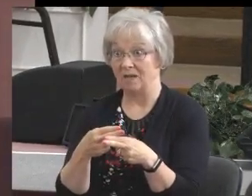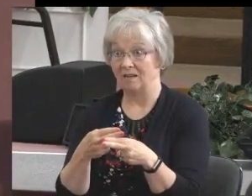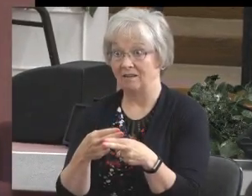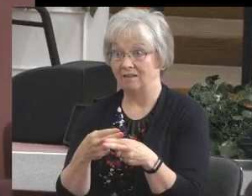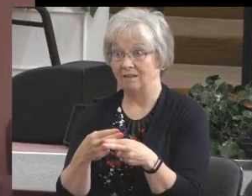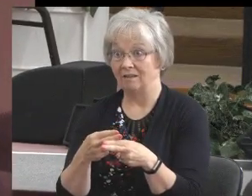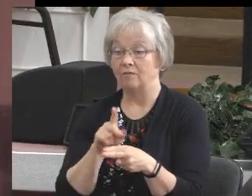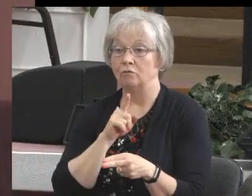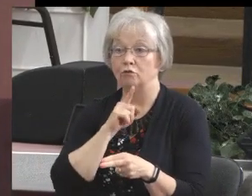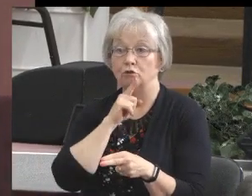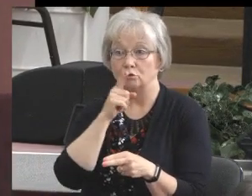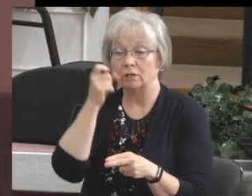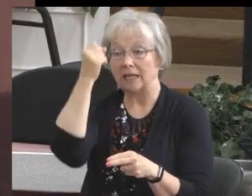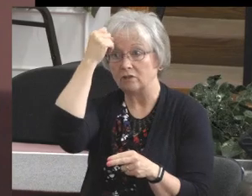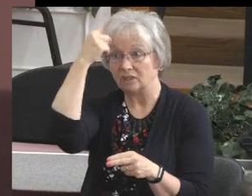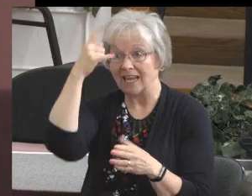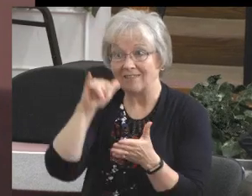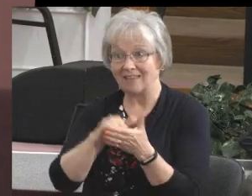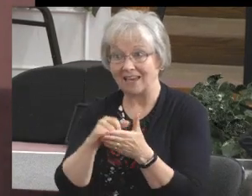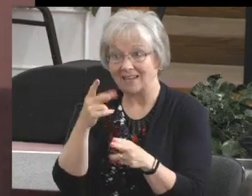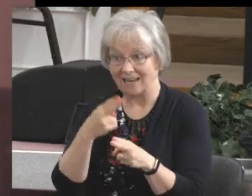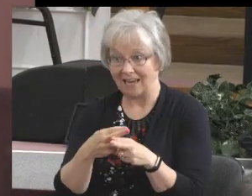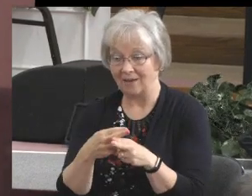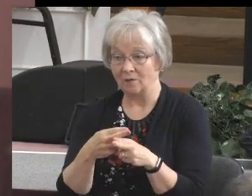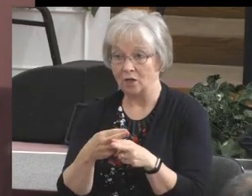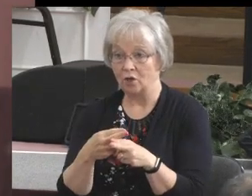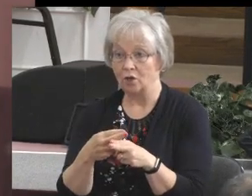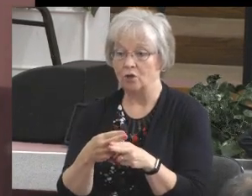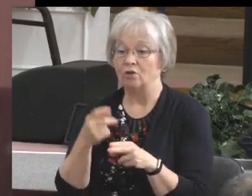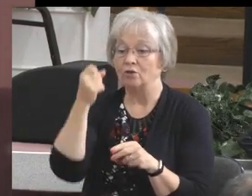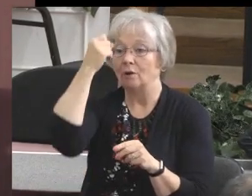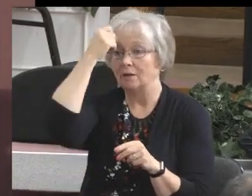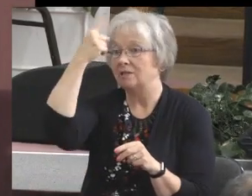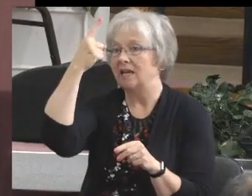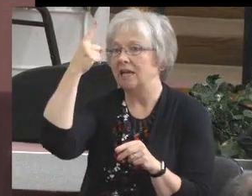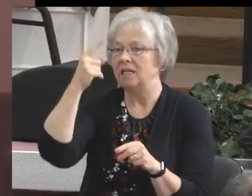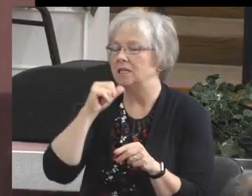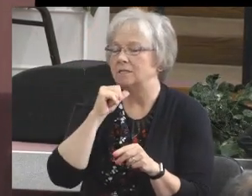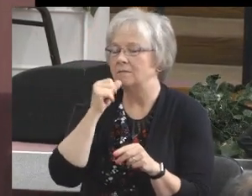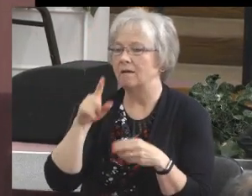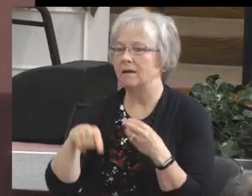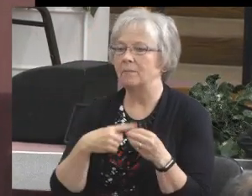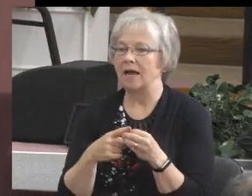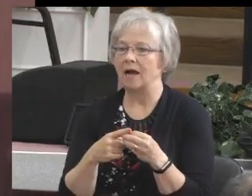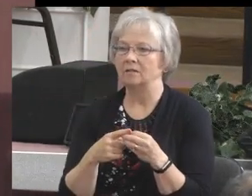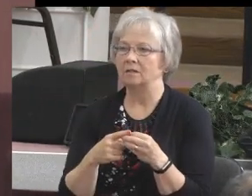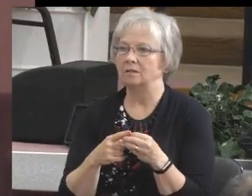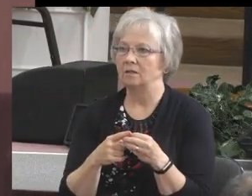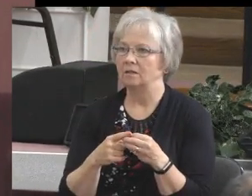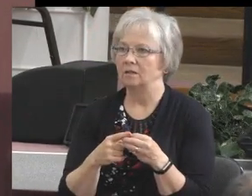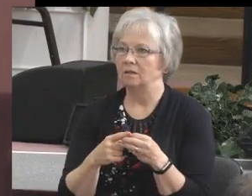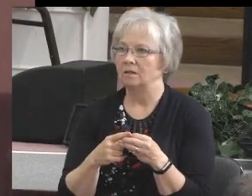understand what that name means, you will realize that it isn't about a centralized